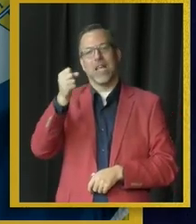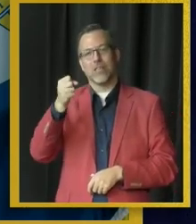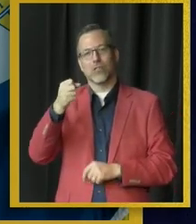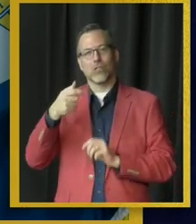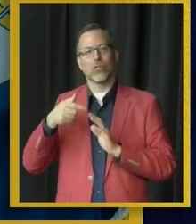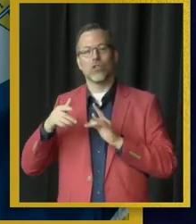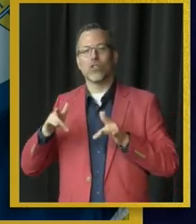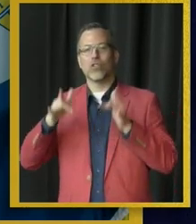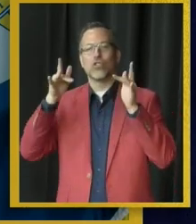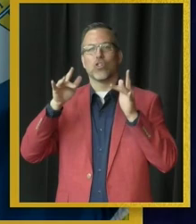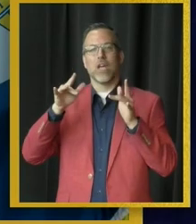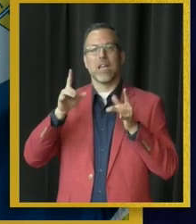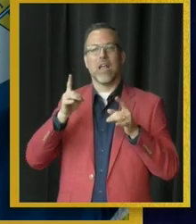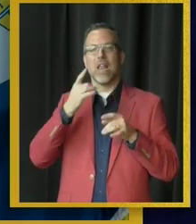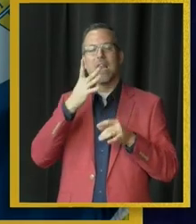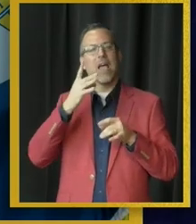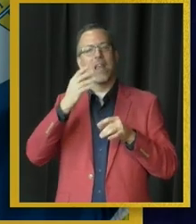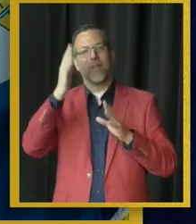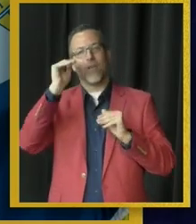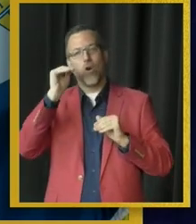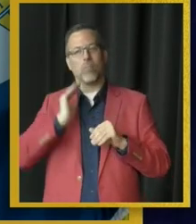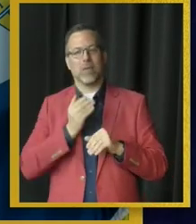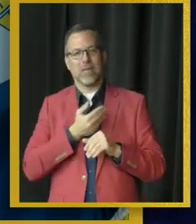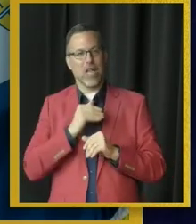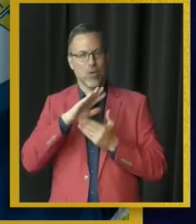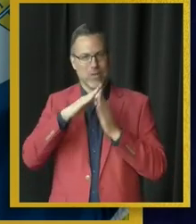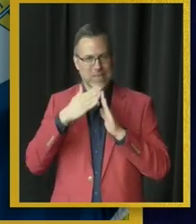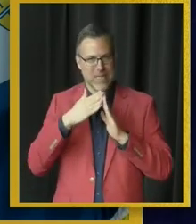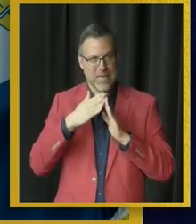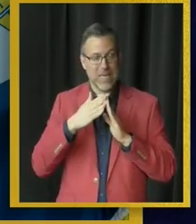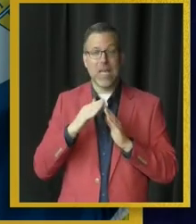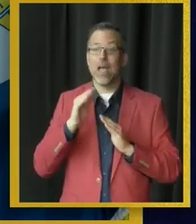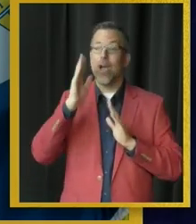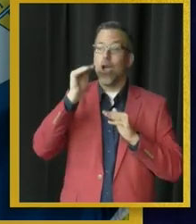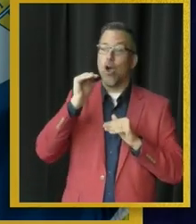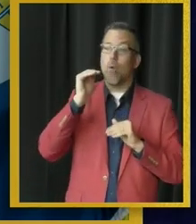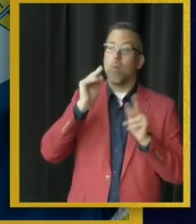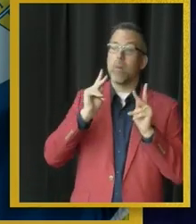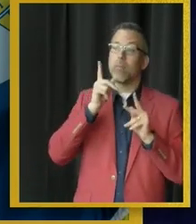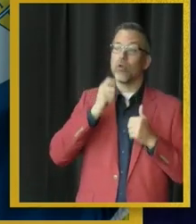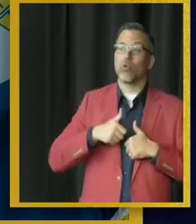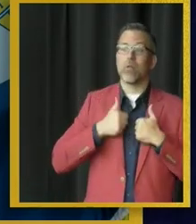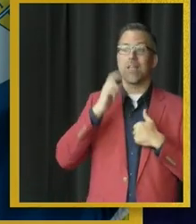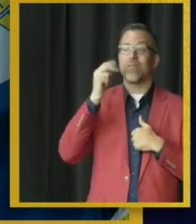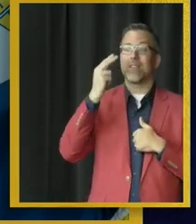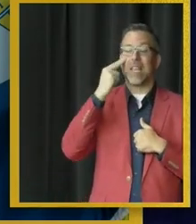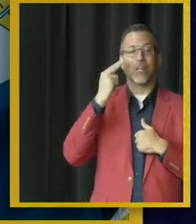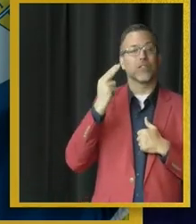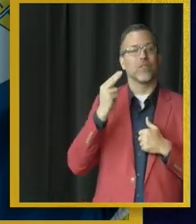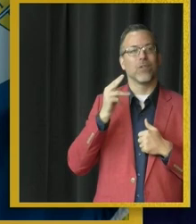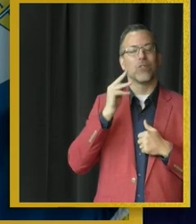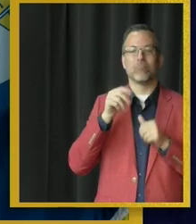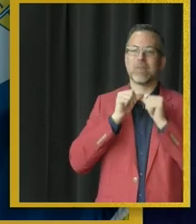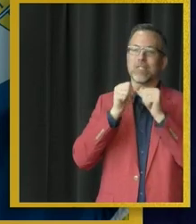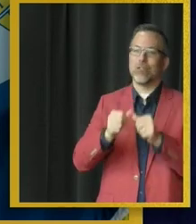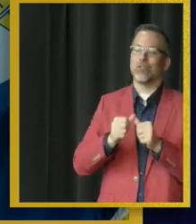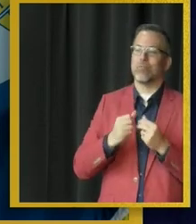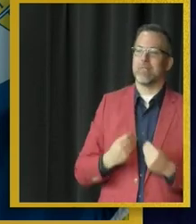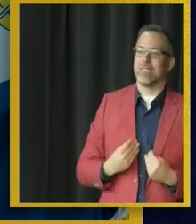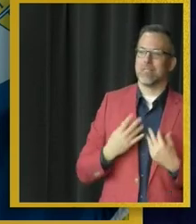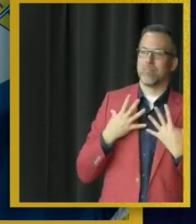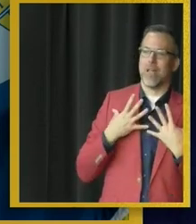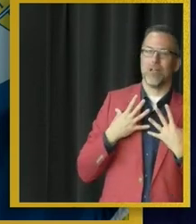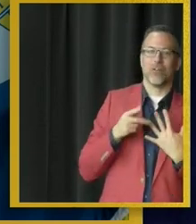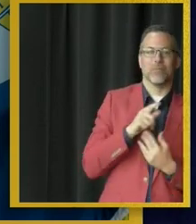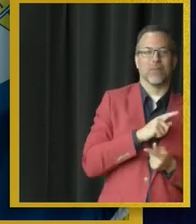in our city. And may Nashvillians everywhere continue to be inspired and transformed by